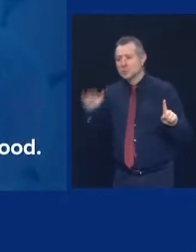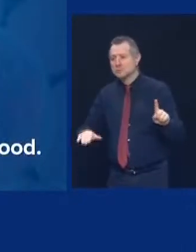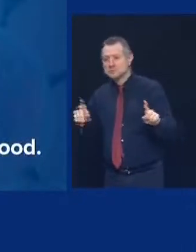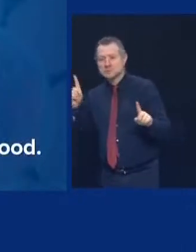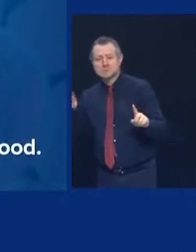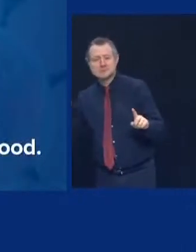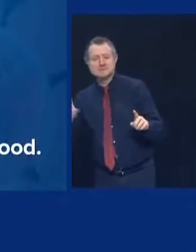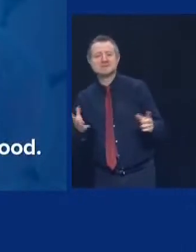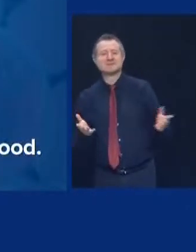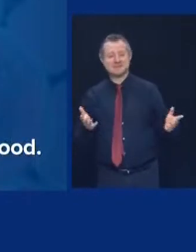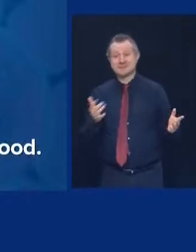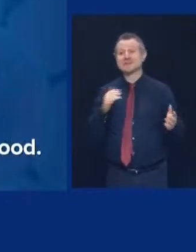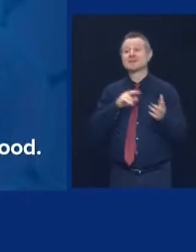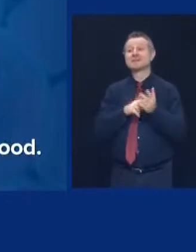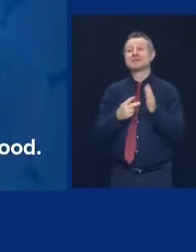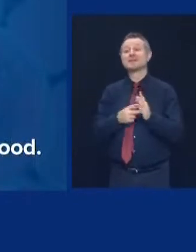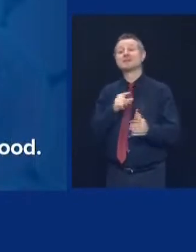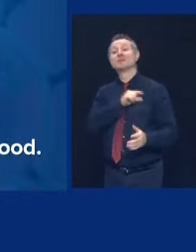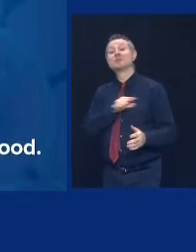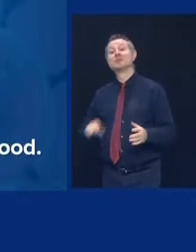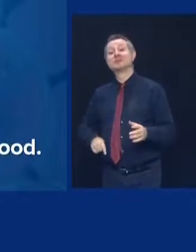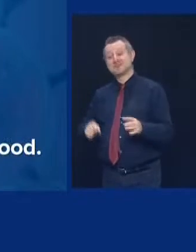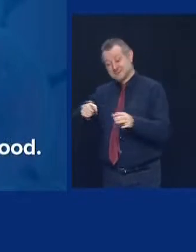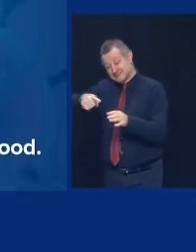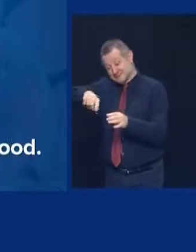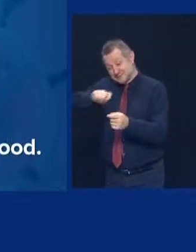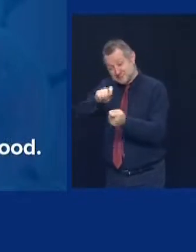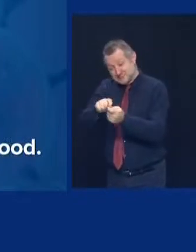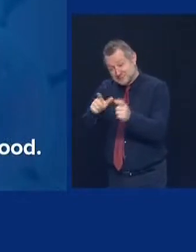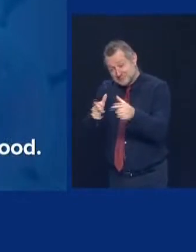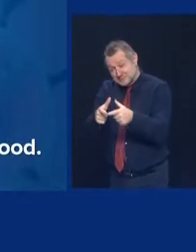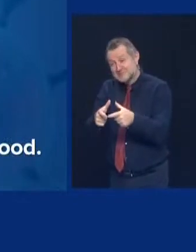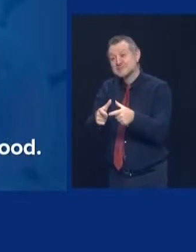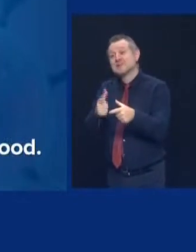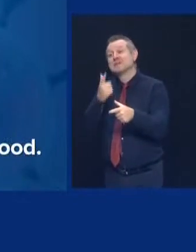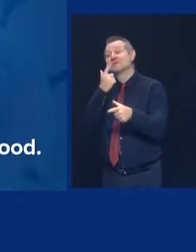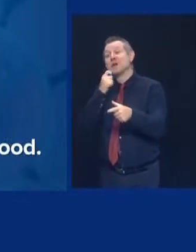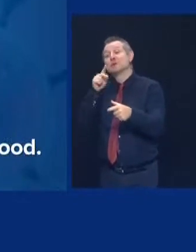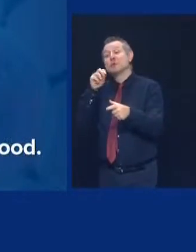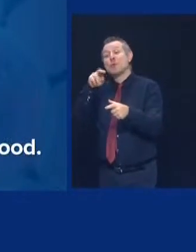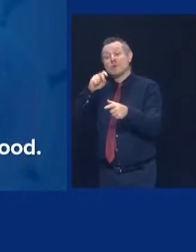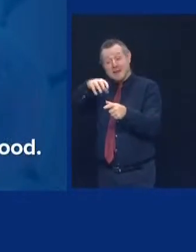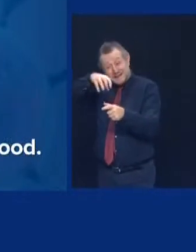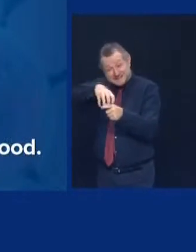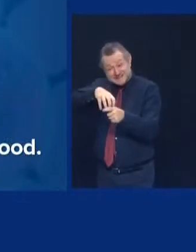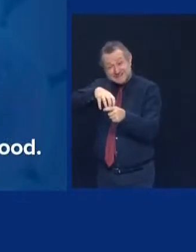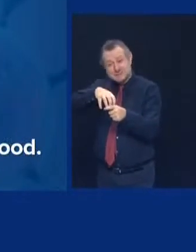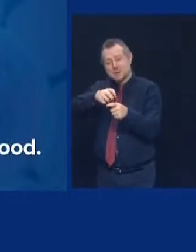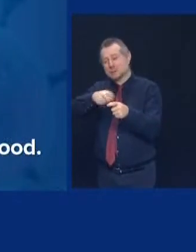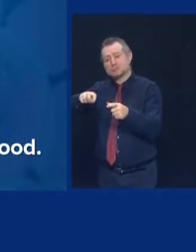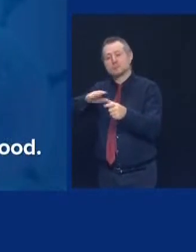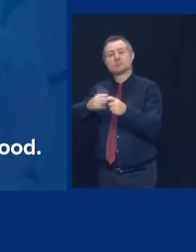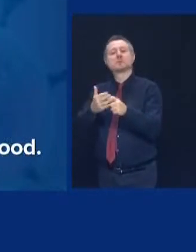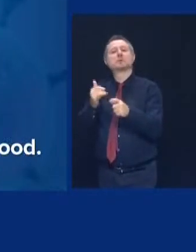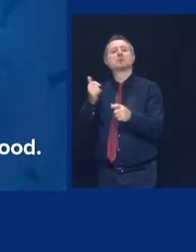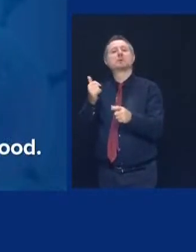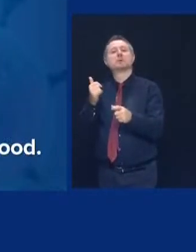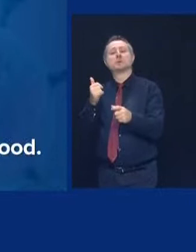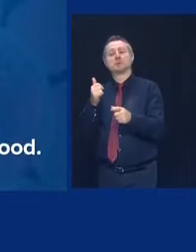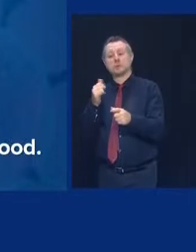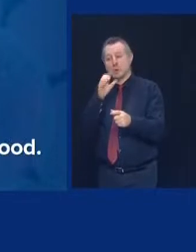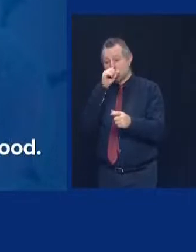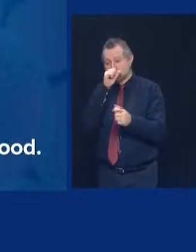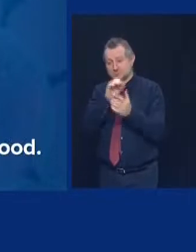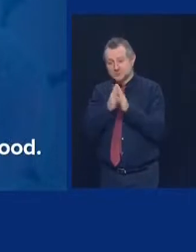In Queens, the red zone goes to yellow, the orange goes to yellow, the